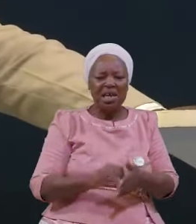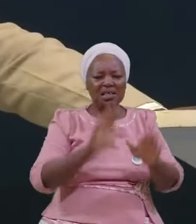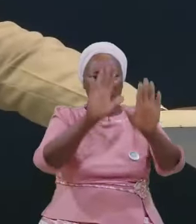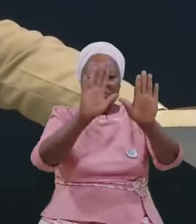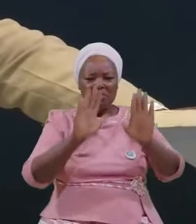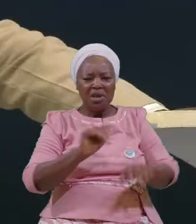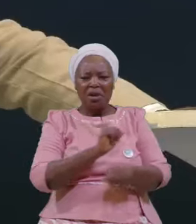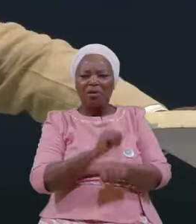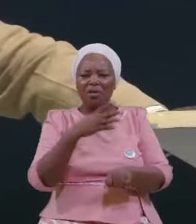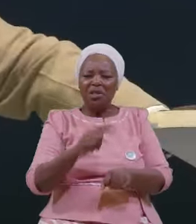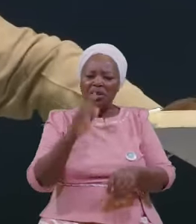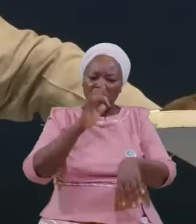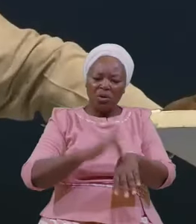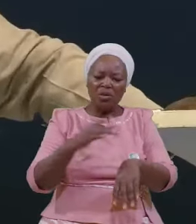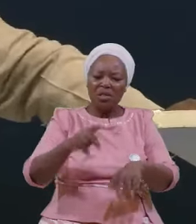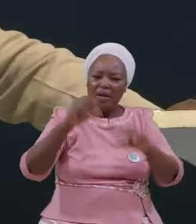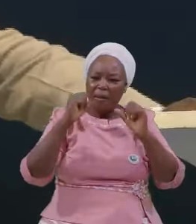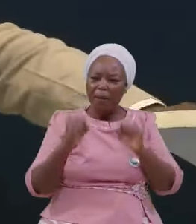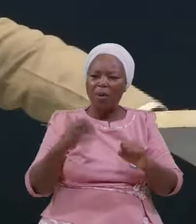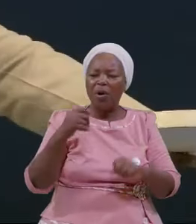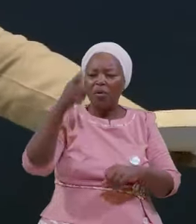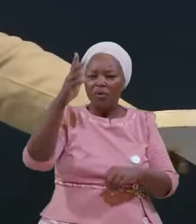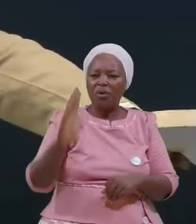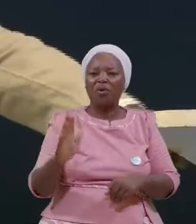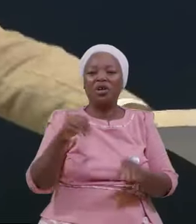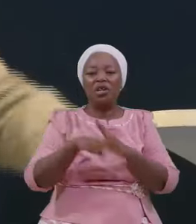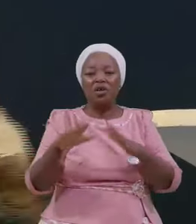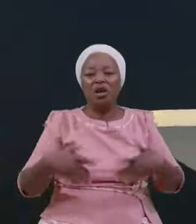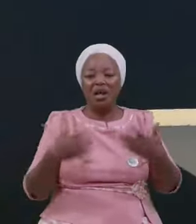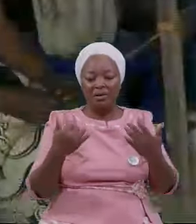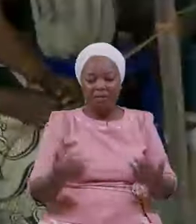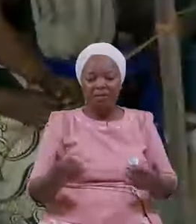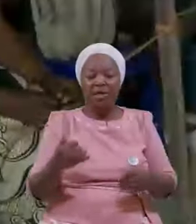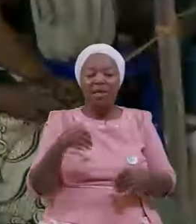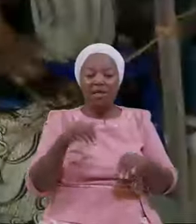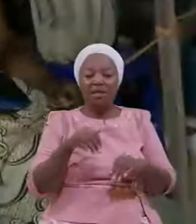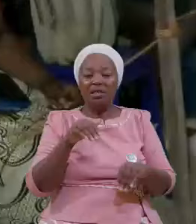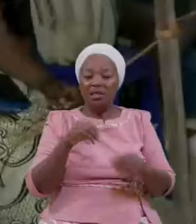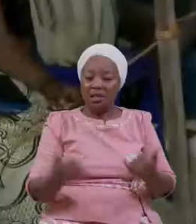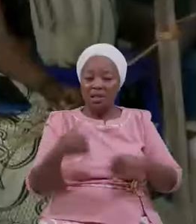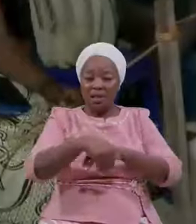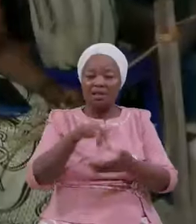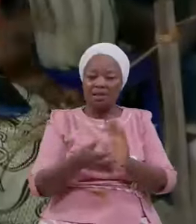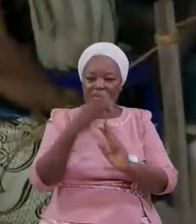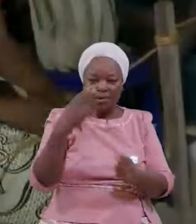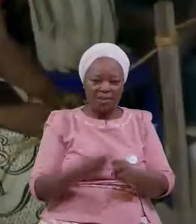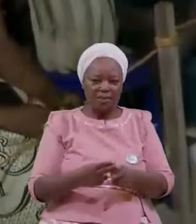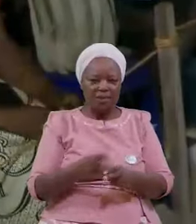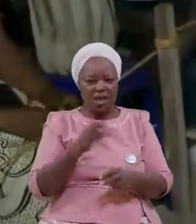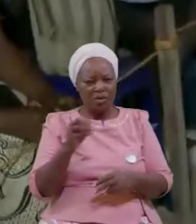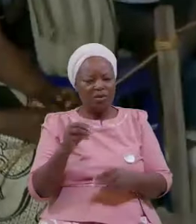the power of God in your life tonight, in Jesus' name. And so Jesus